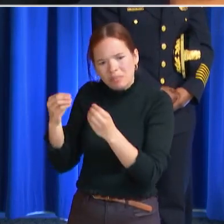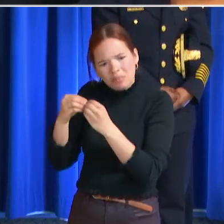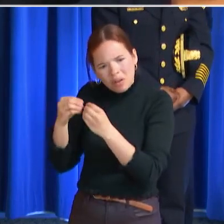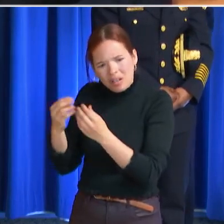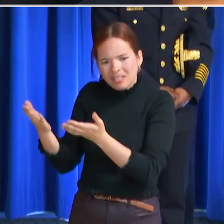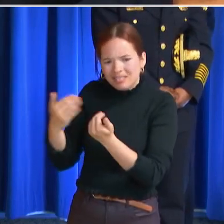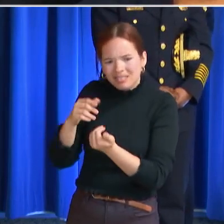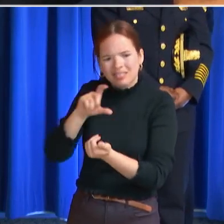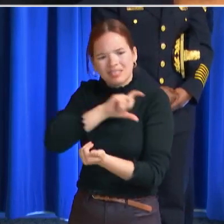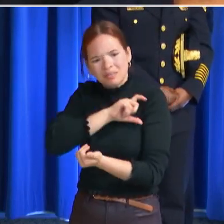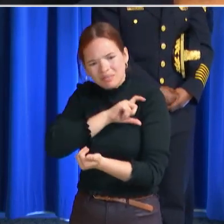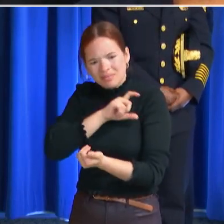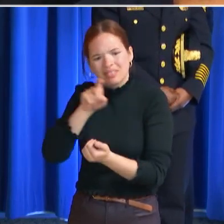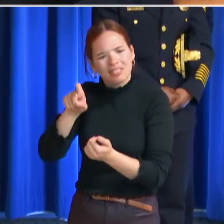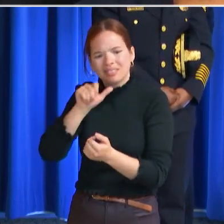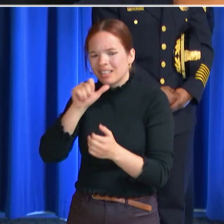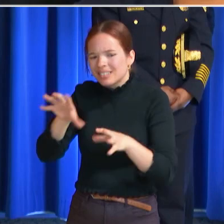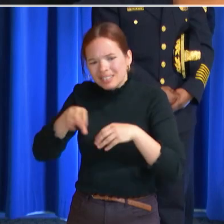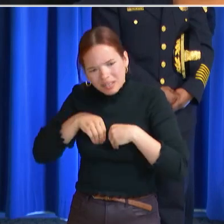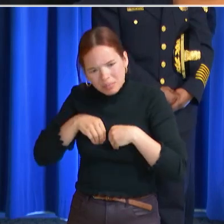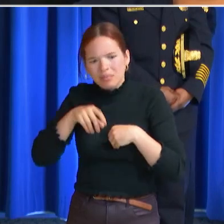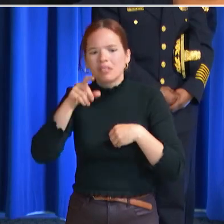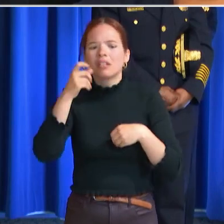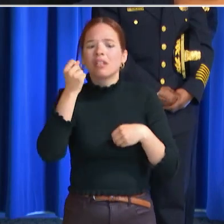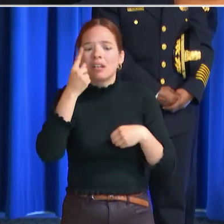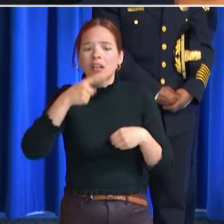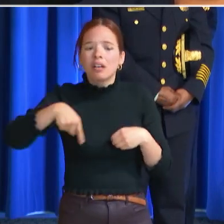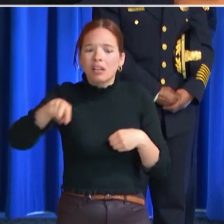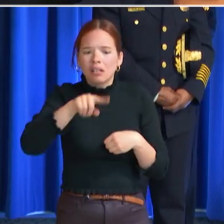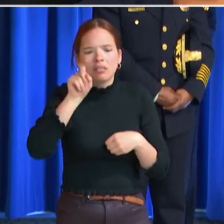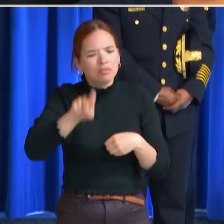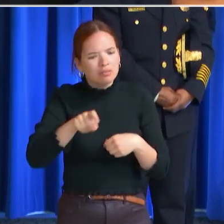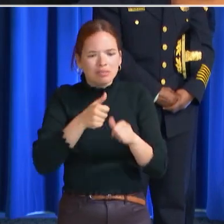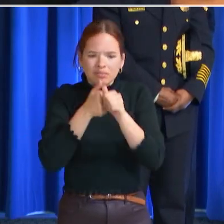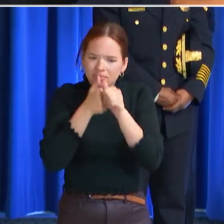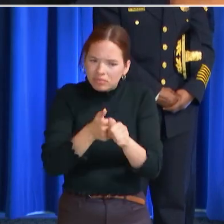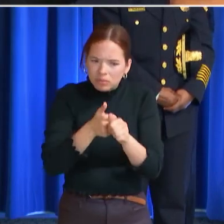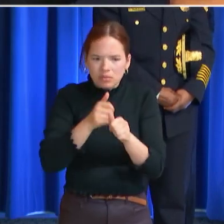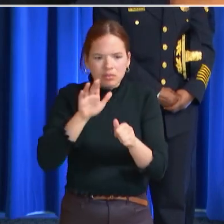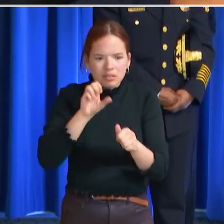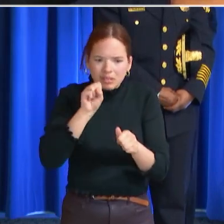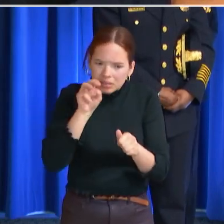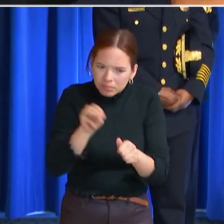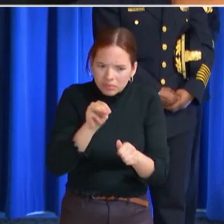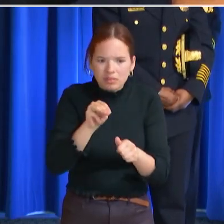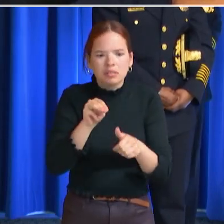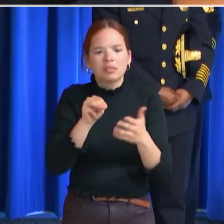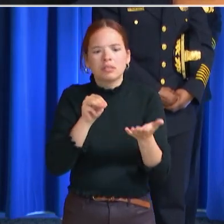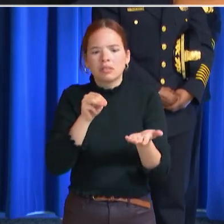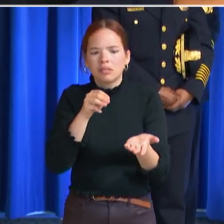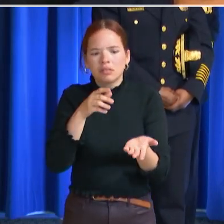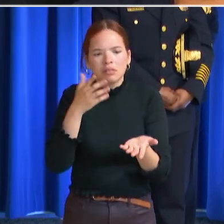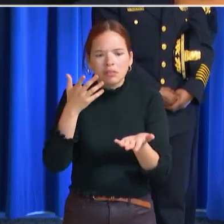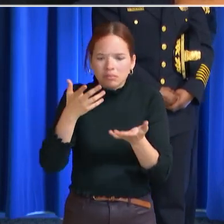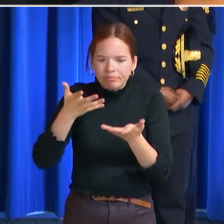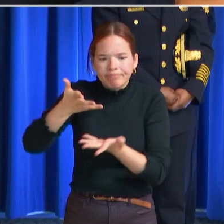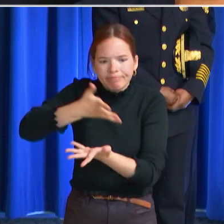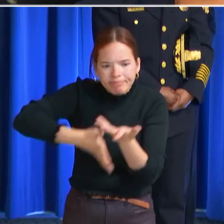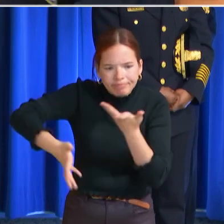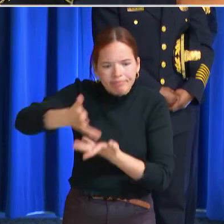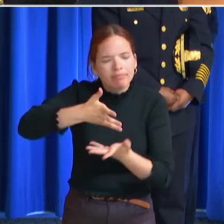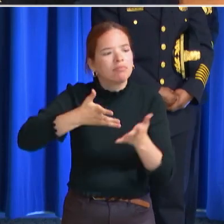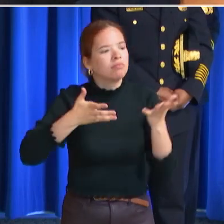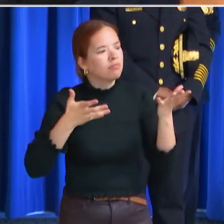Our officers are engaging people every single day. Just follow us on our social media, and I'm sure you'll see some active engagement somewhere. Thank you. Chief,